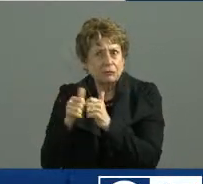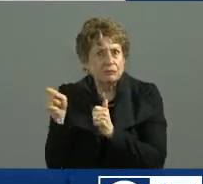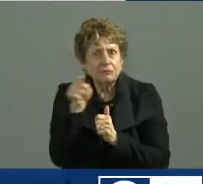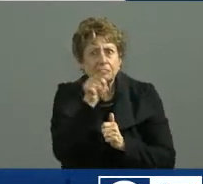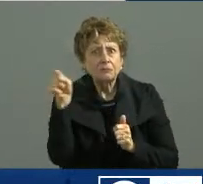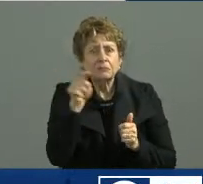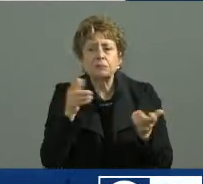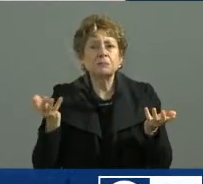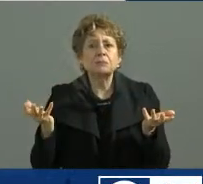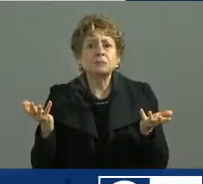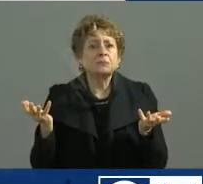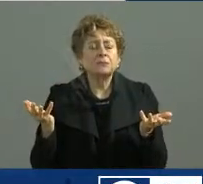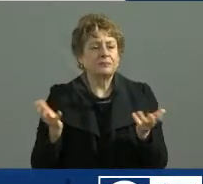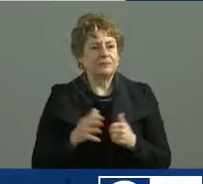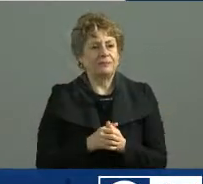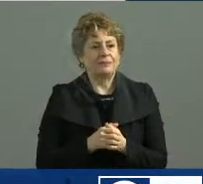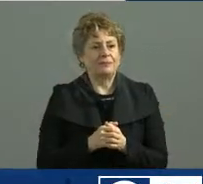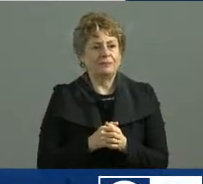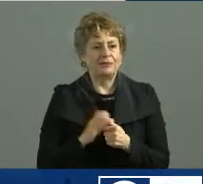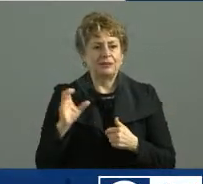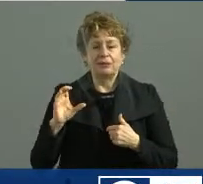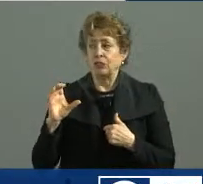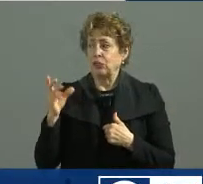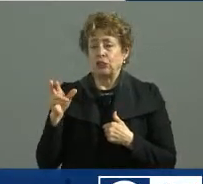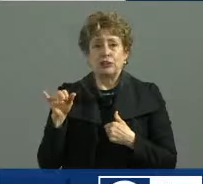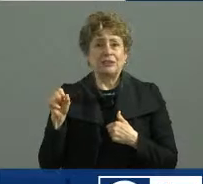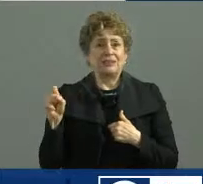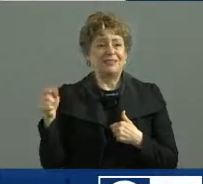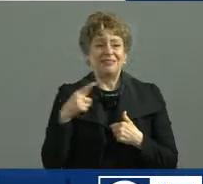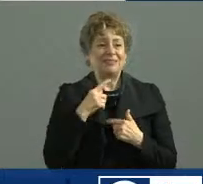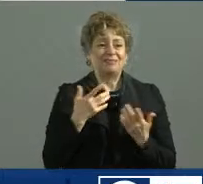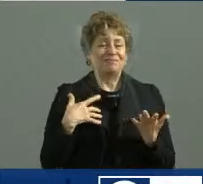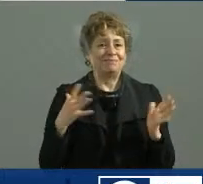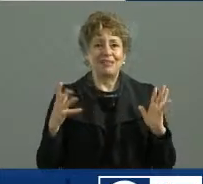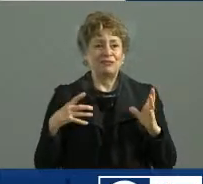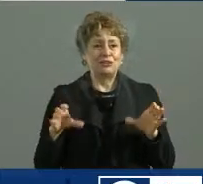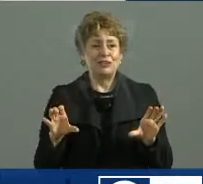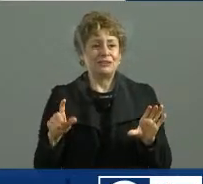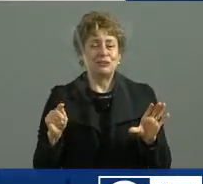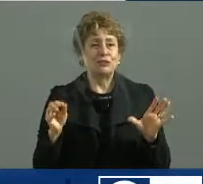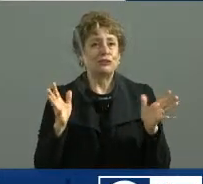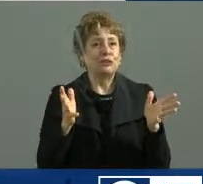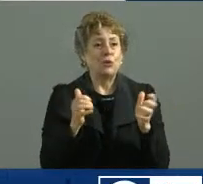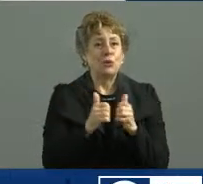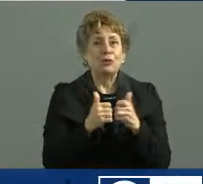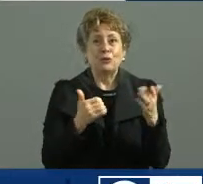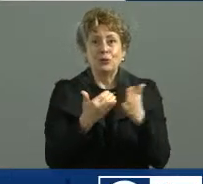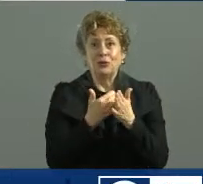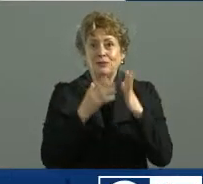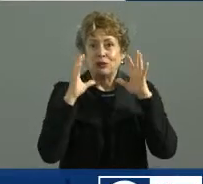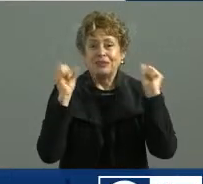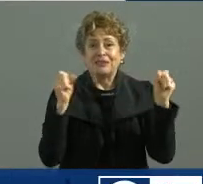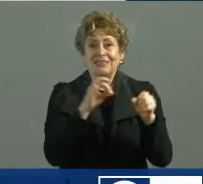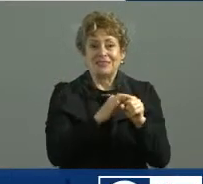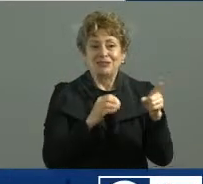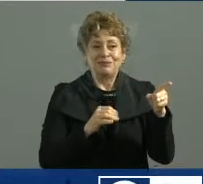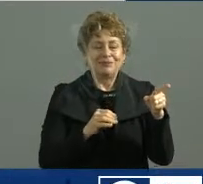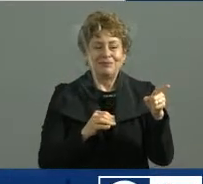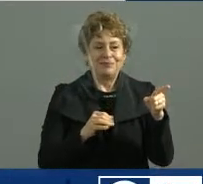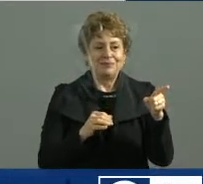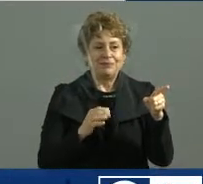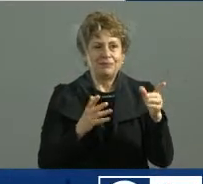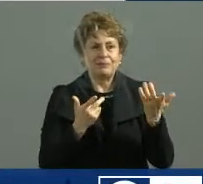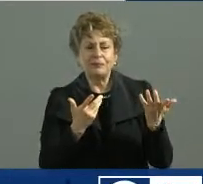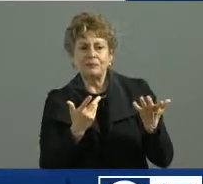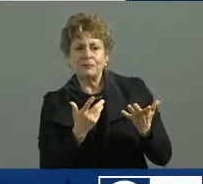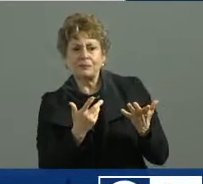team. We did answer some questions that they had sent to us, just asking us, like what were some of